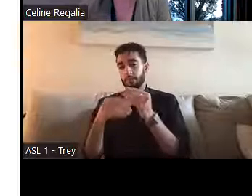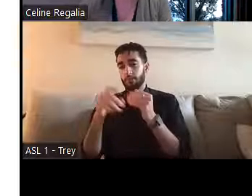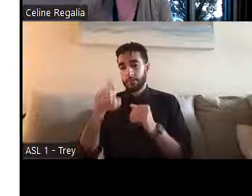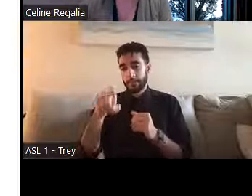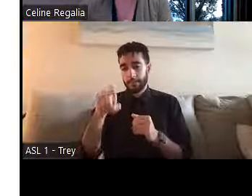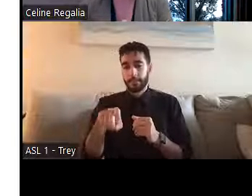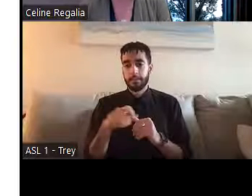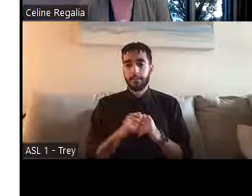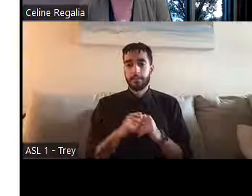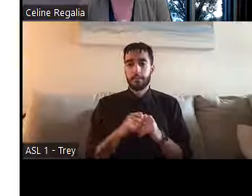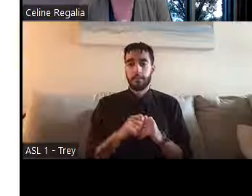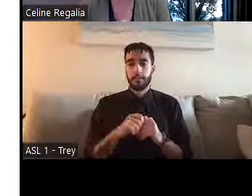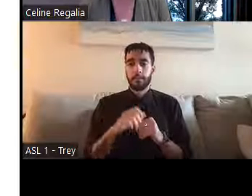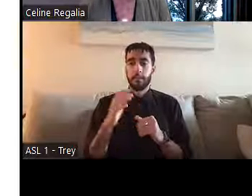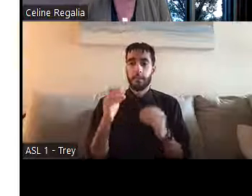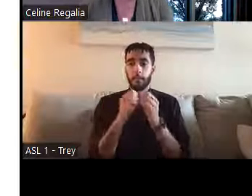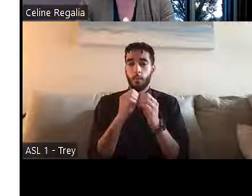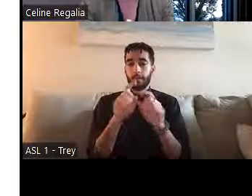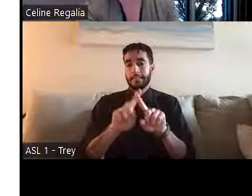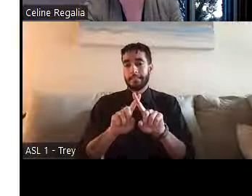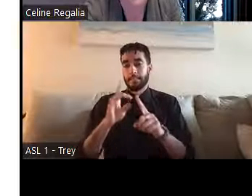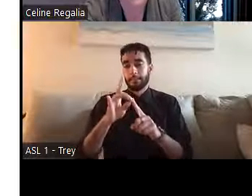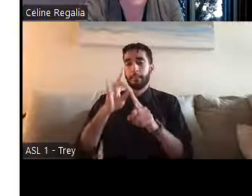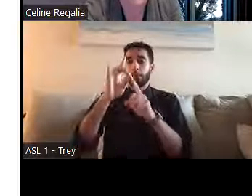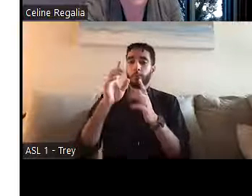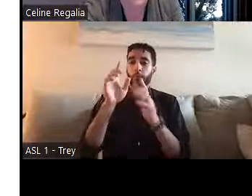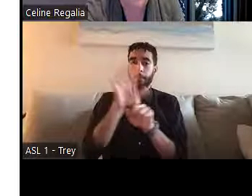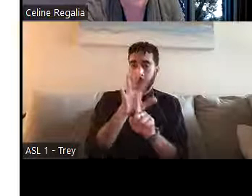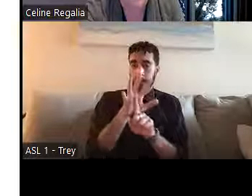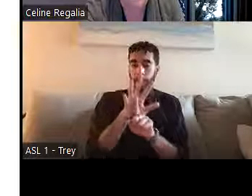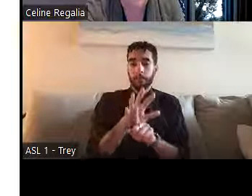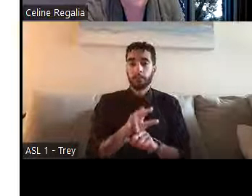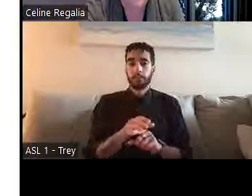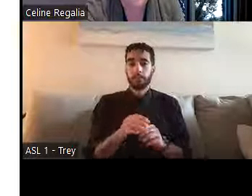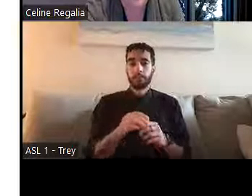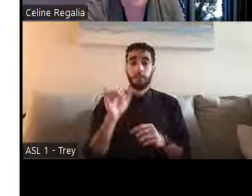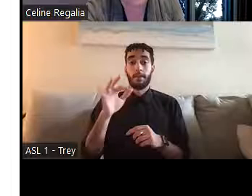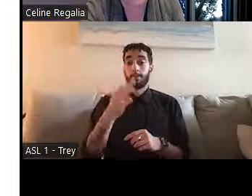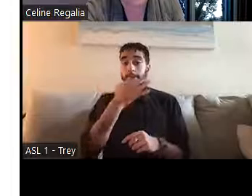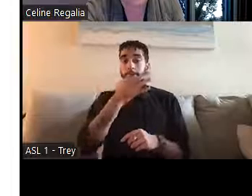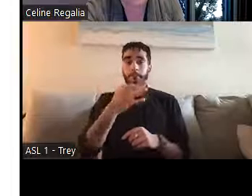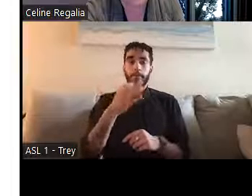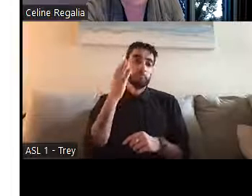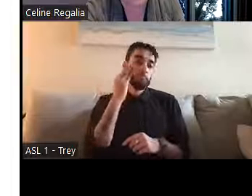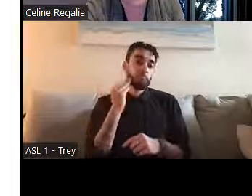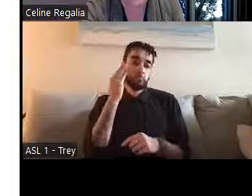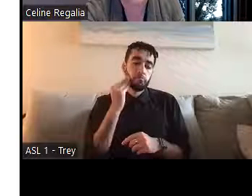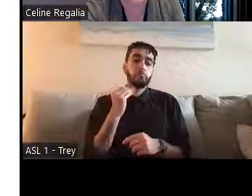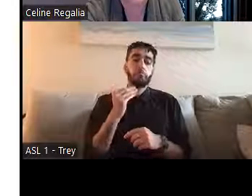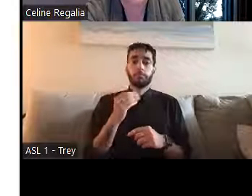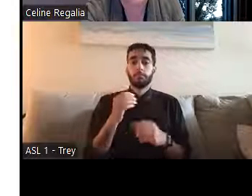special population, and also build in that expertise with the ADRCs. We want to mentor sites to